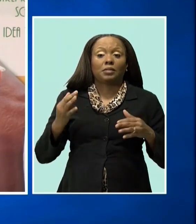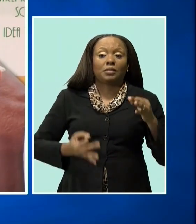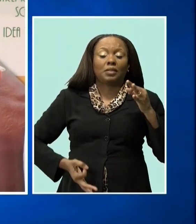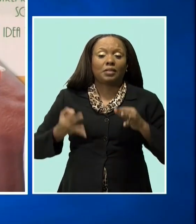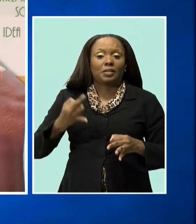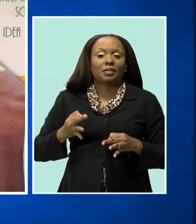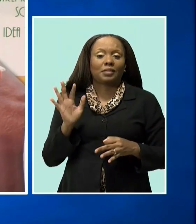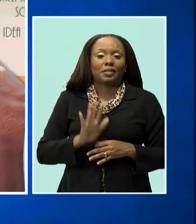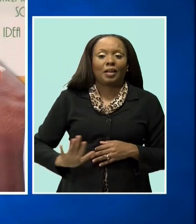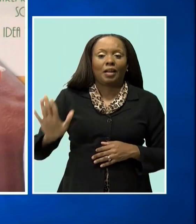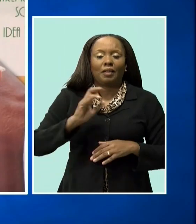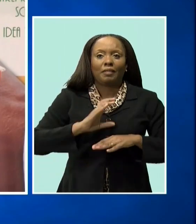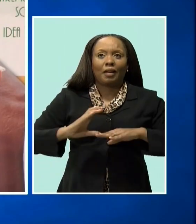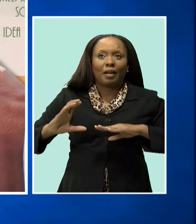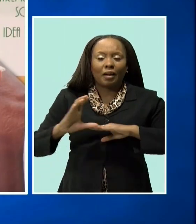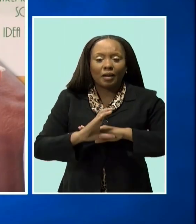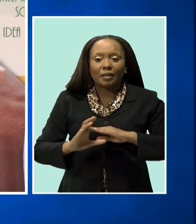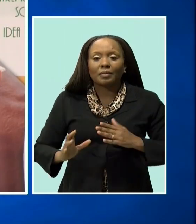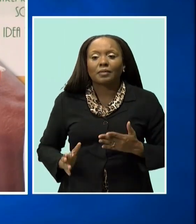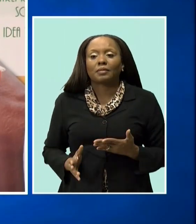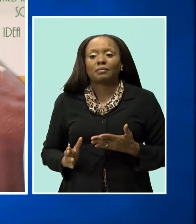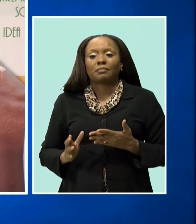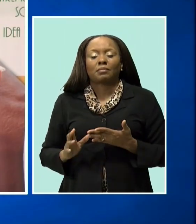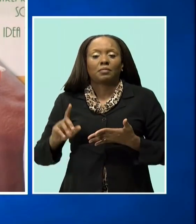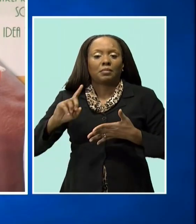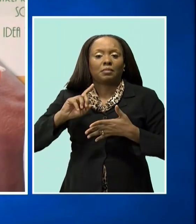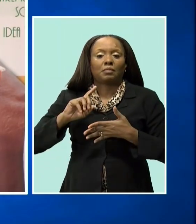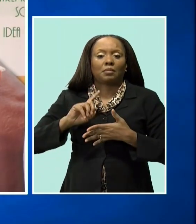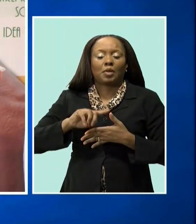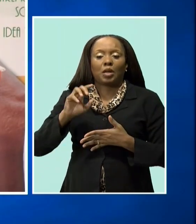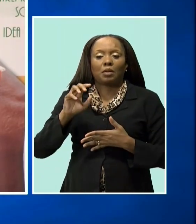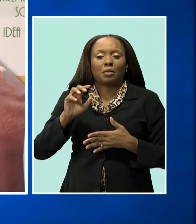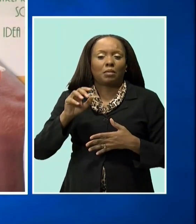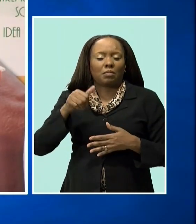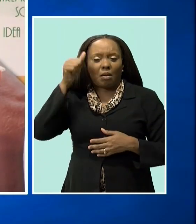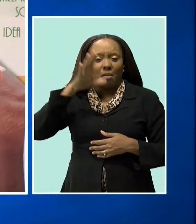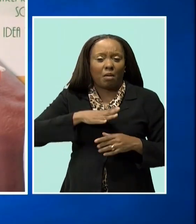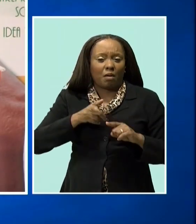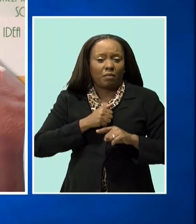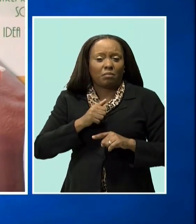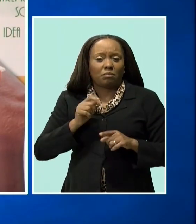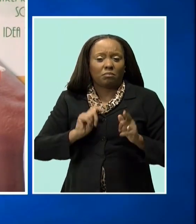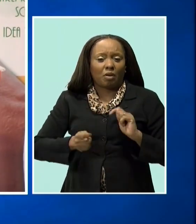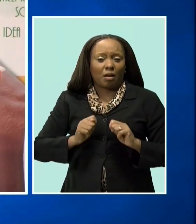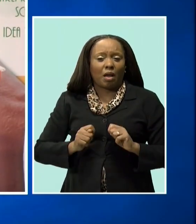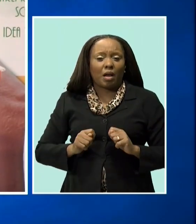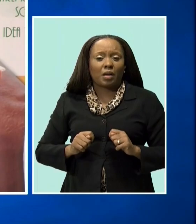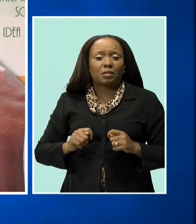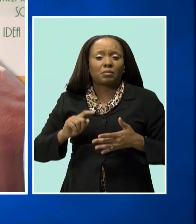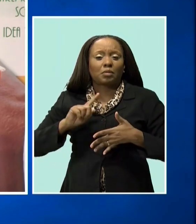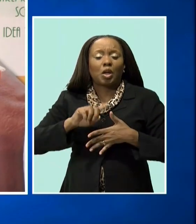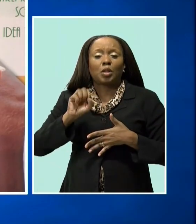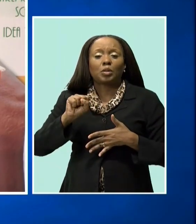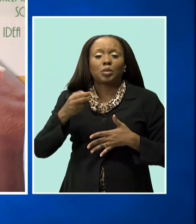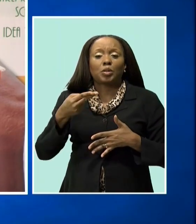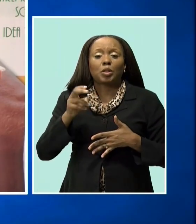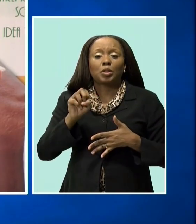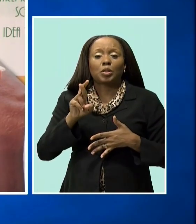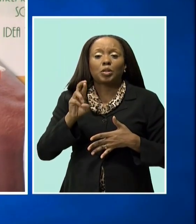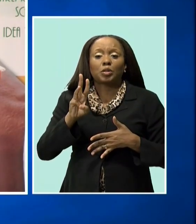the region. Mr. Sherwin Bridgewater, who is from Trinidad, who would have facilitated a session with